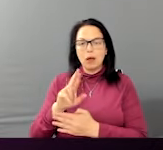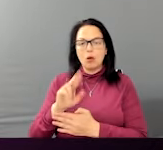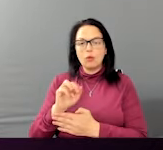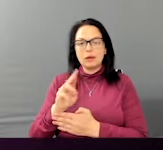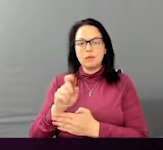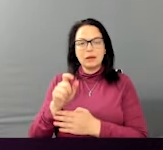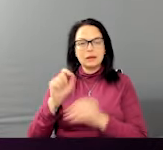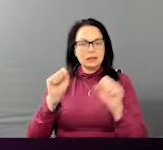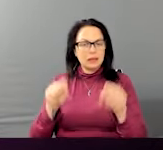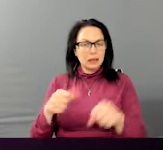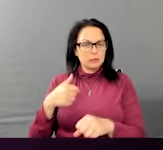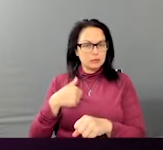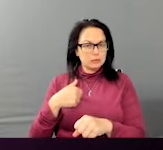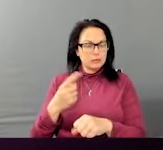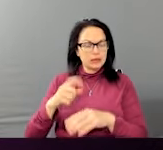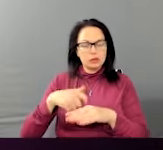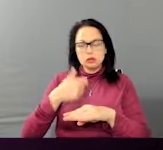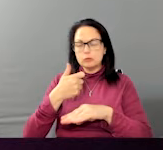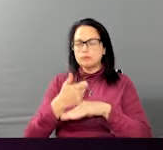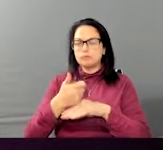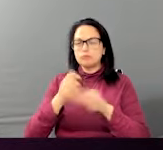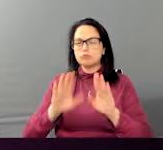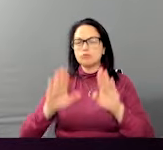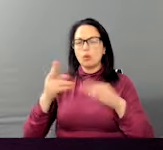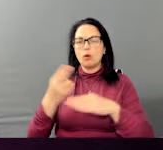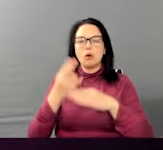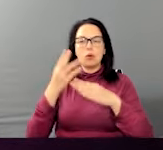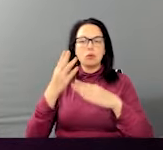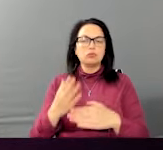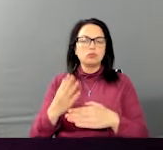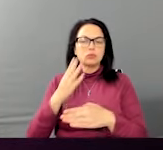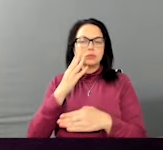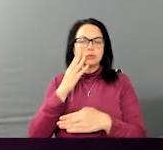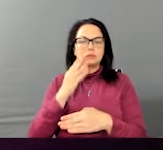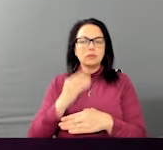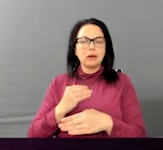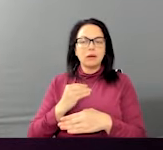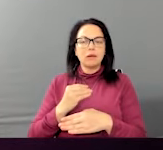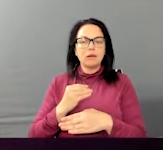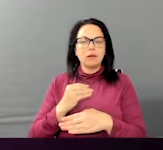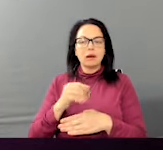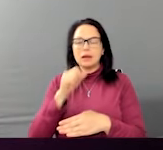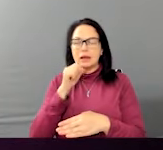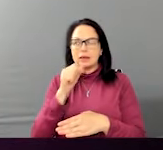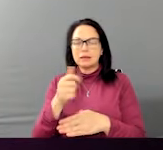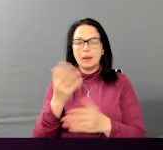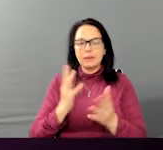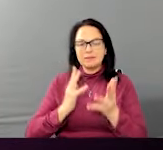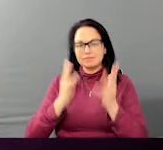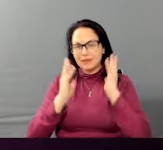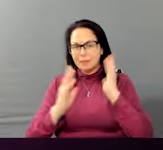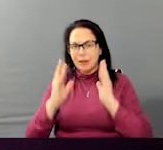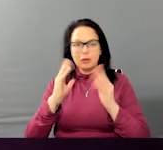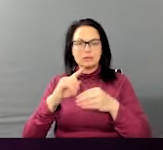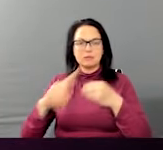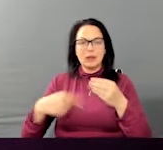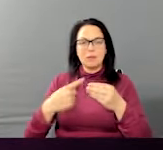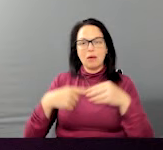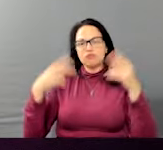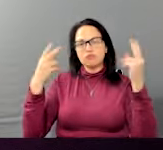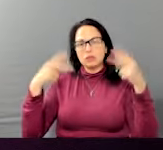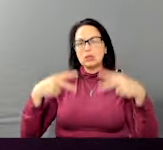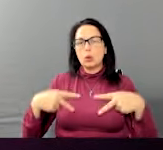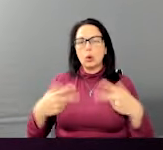enables me to build an excellent user experience and not be ashamed of the code that it took to get there. I am floored.